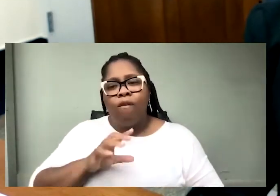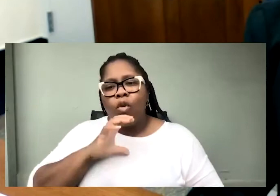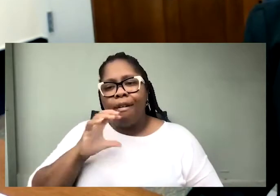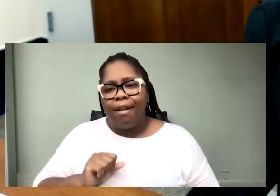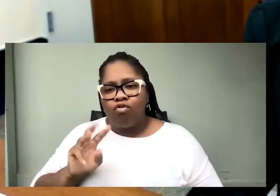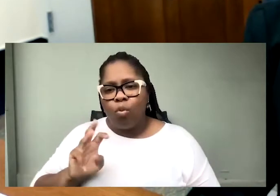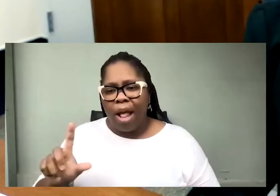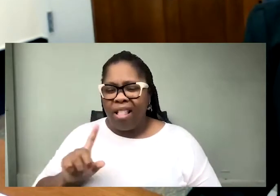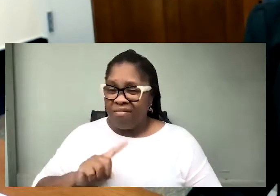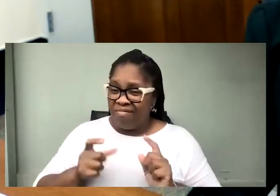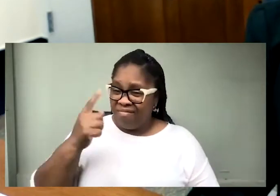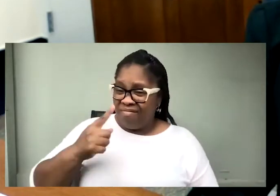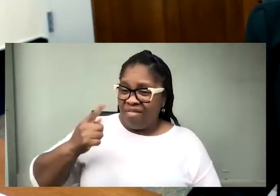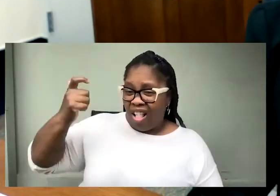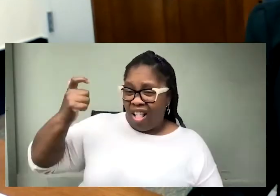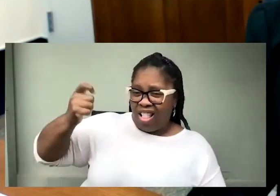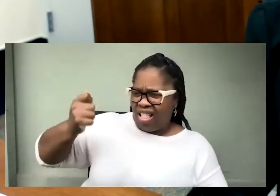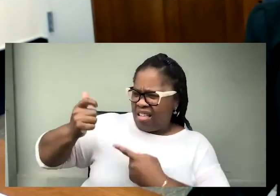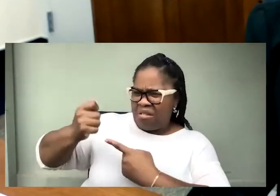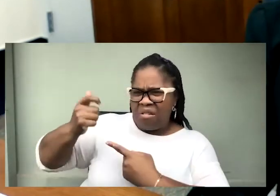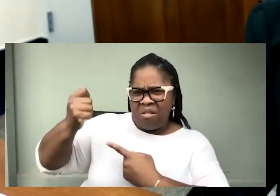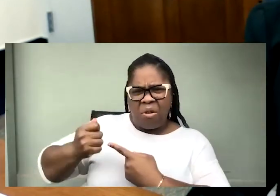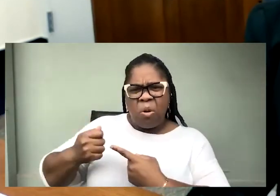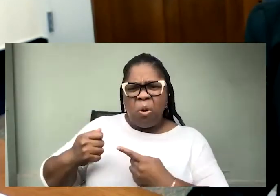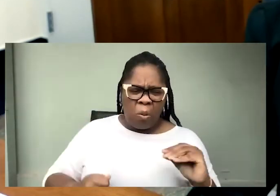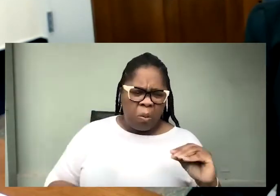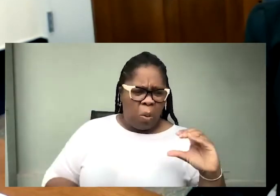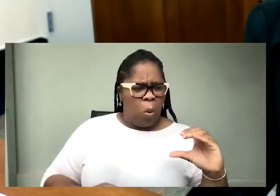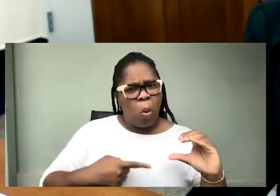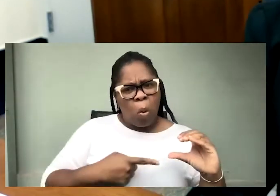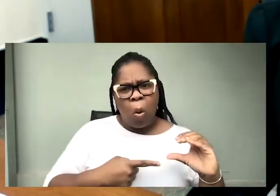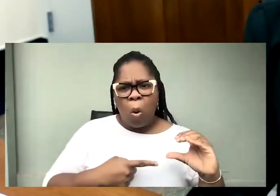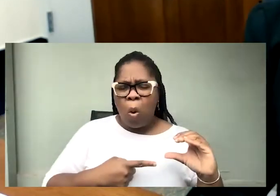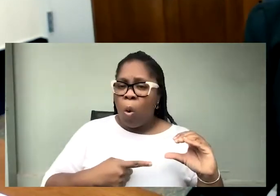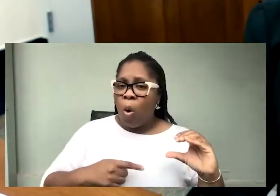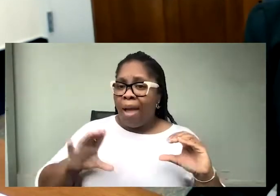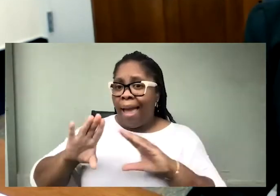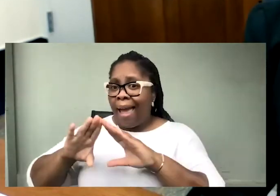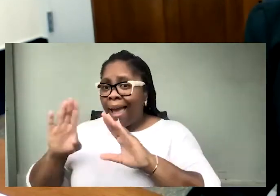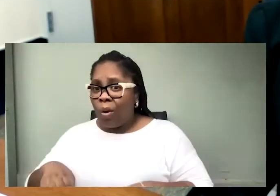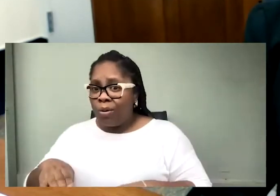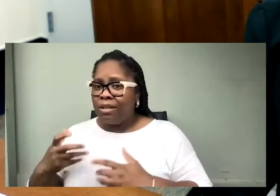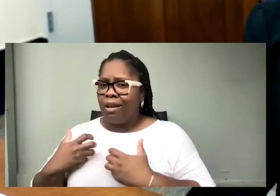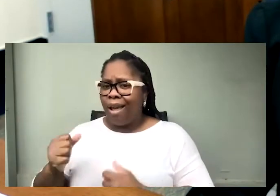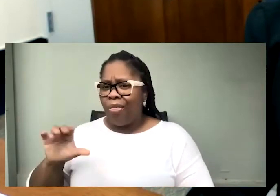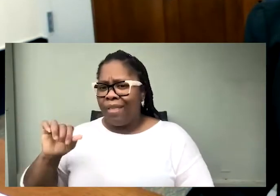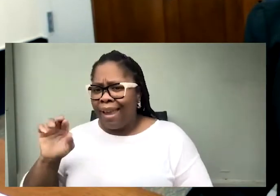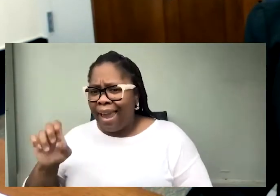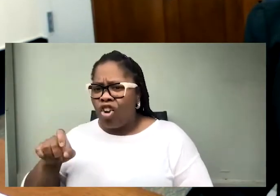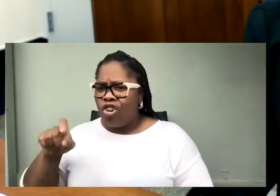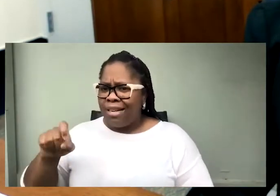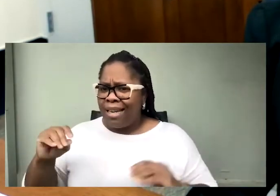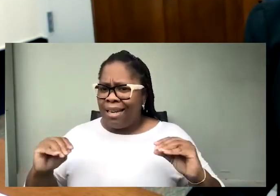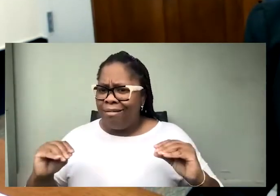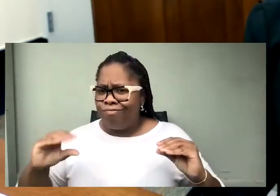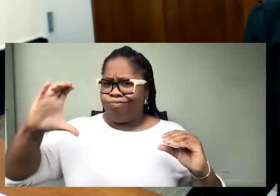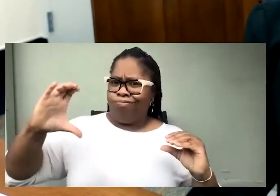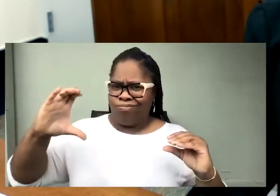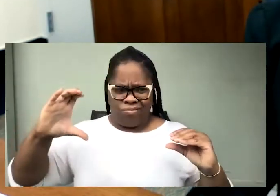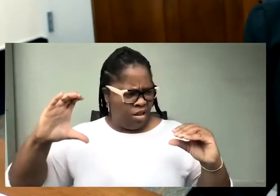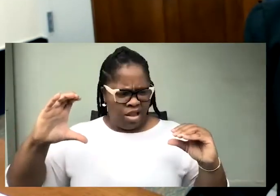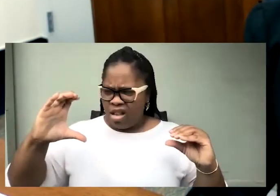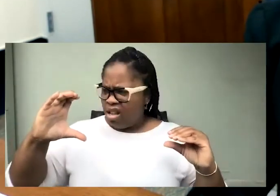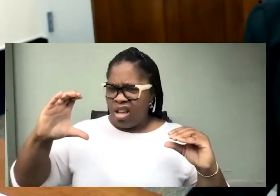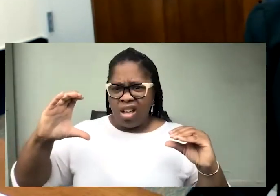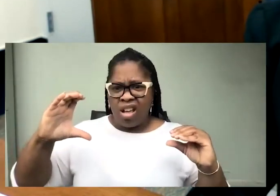income is being outpaced by the rising cost of housing, healthcare, and other essential needs. Individual retirement